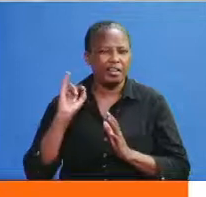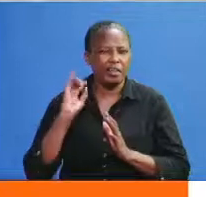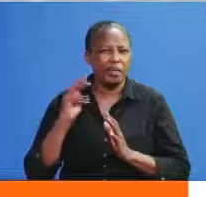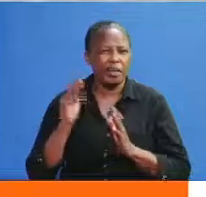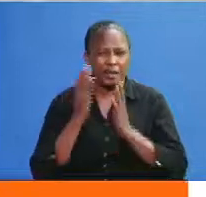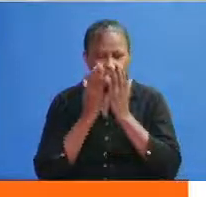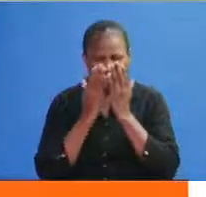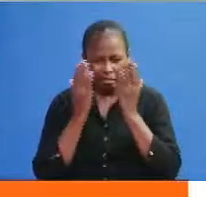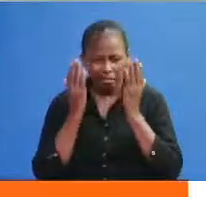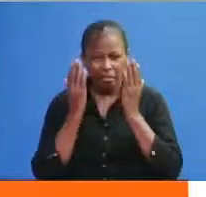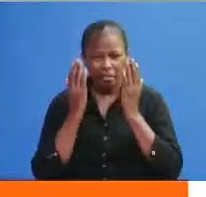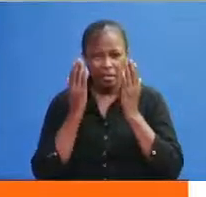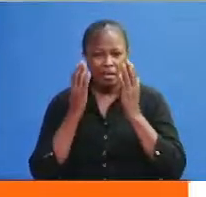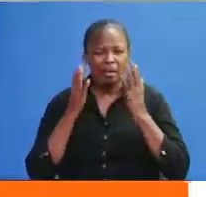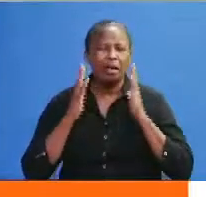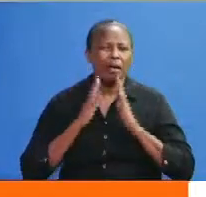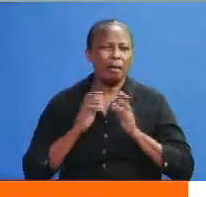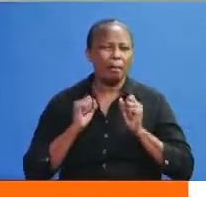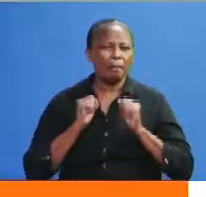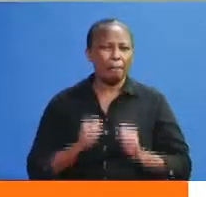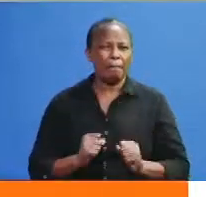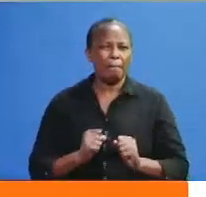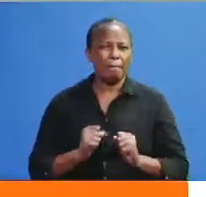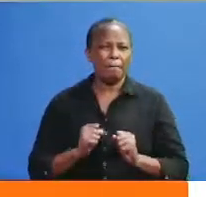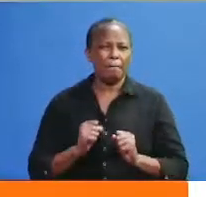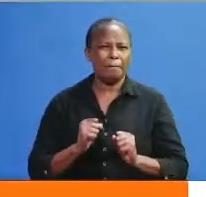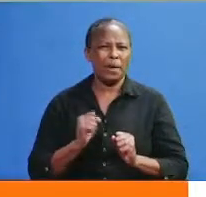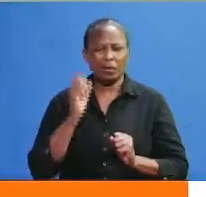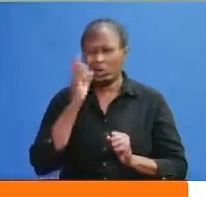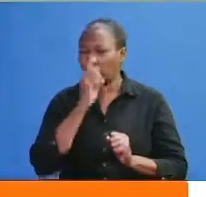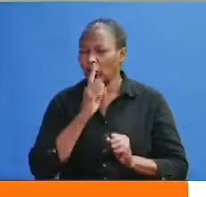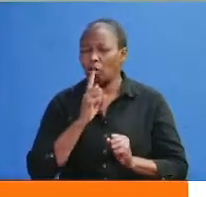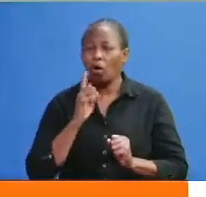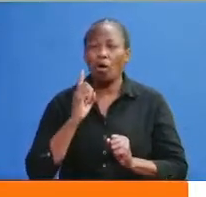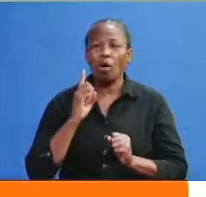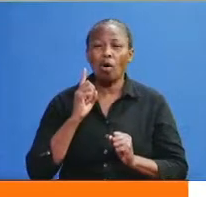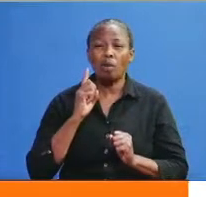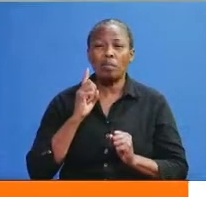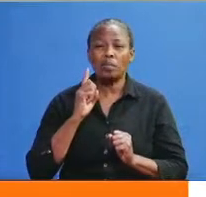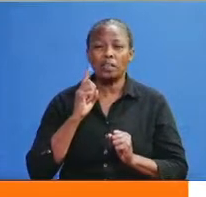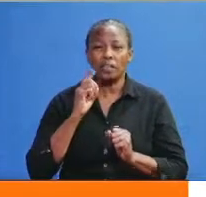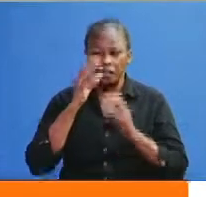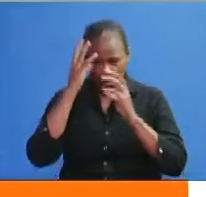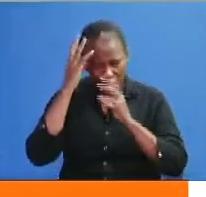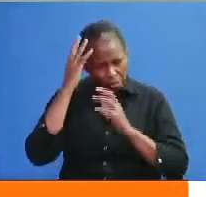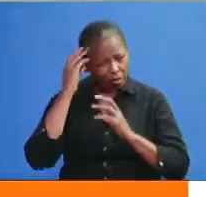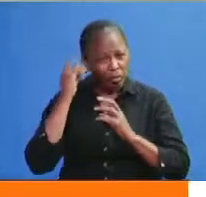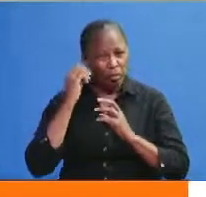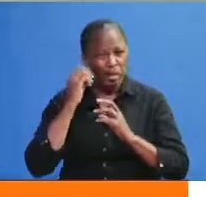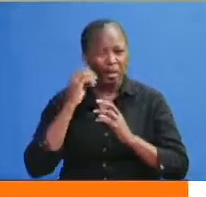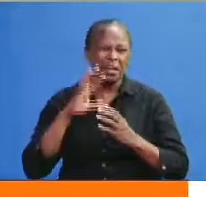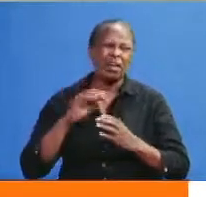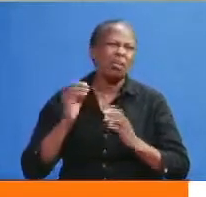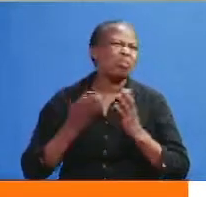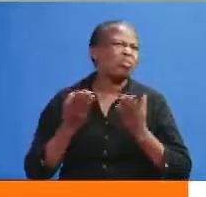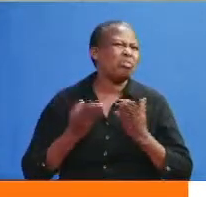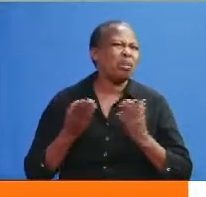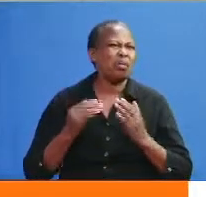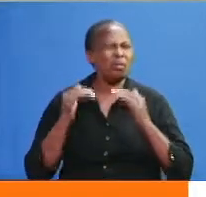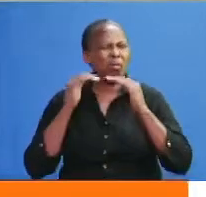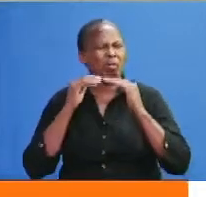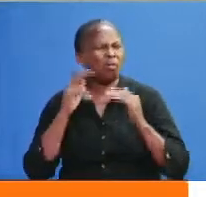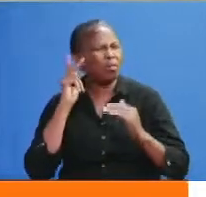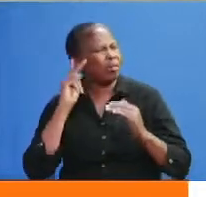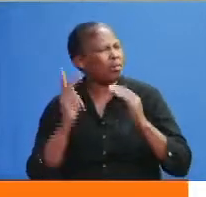Muthoni. The body of missing Somali-American national Bashir Mohamed has been found at the Kerugoya Level 5